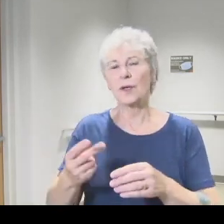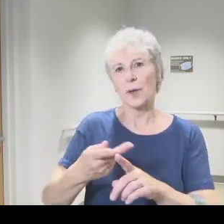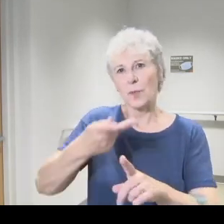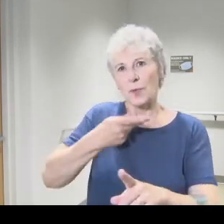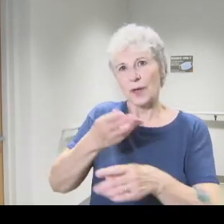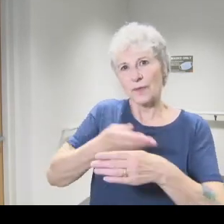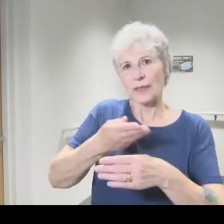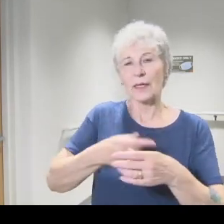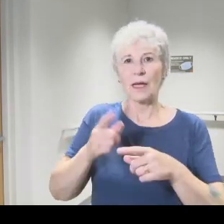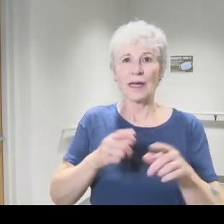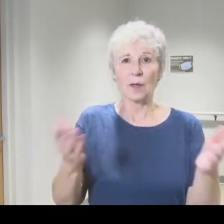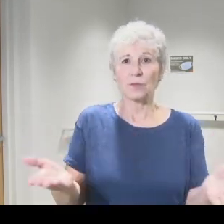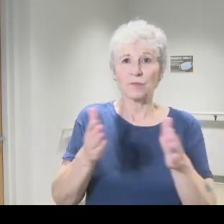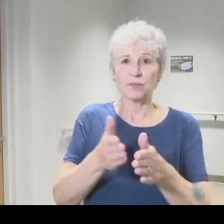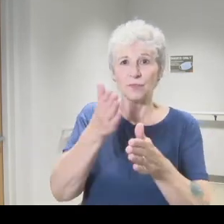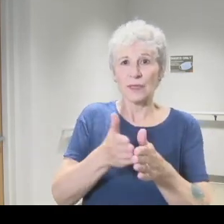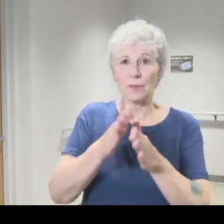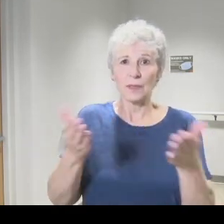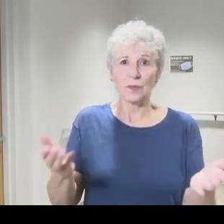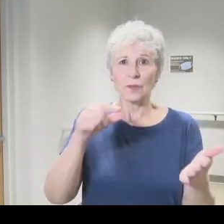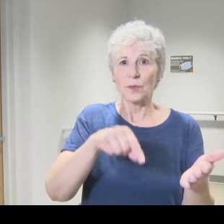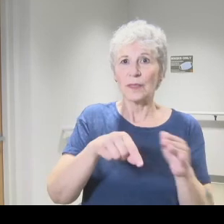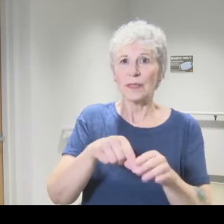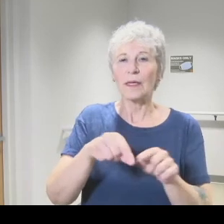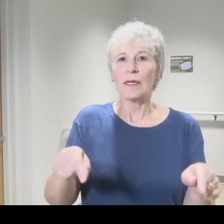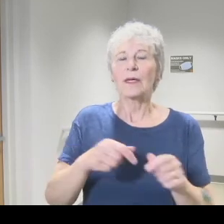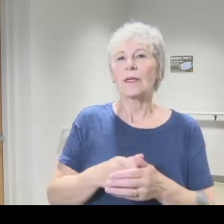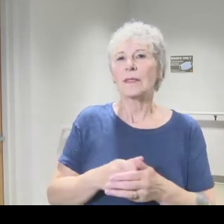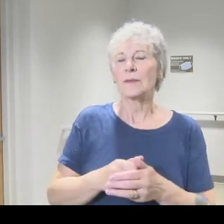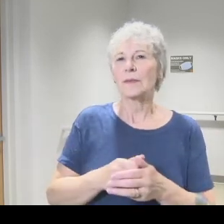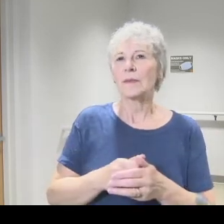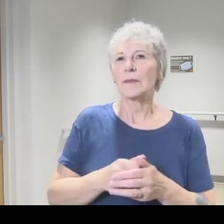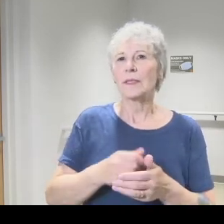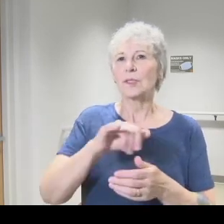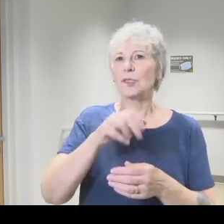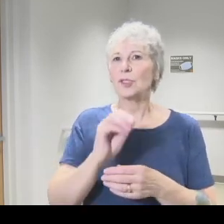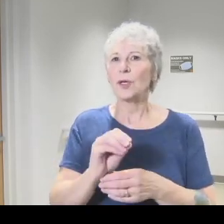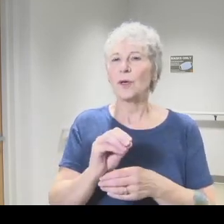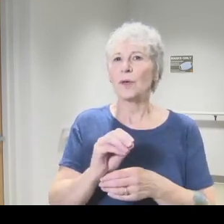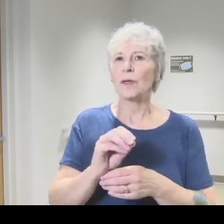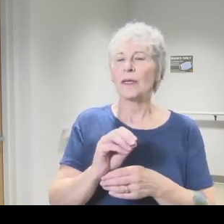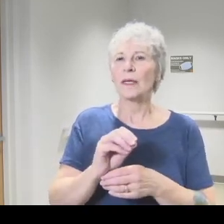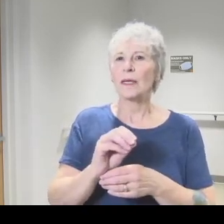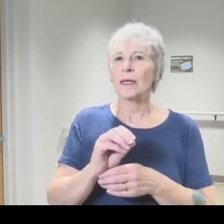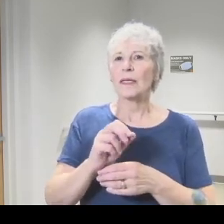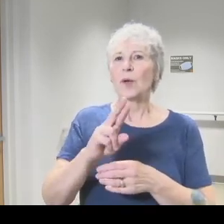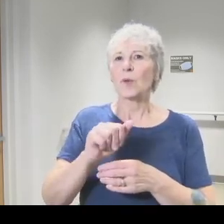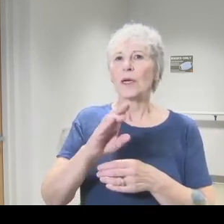for whatever reason, goes in between that prefix and the word. And so now you have this prefix jo, which is a